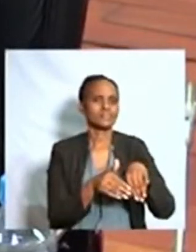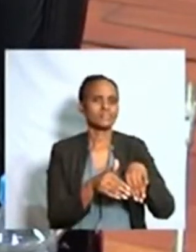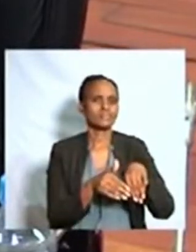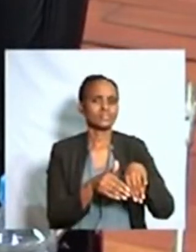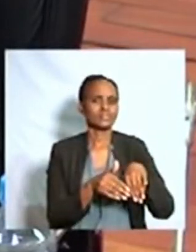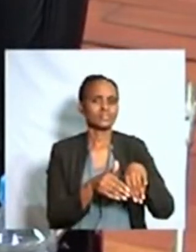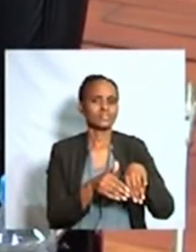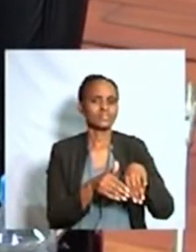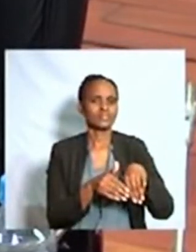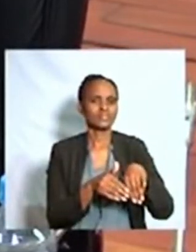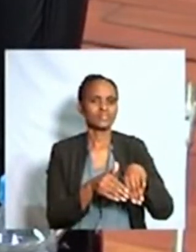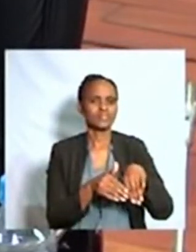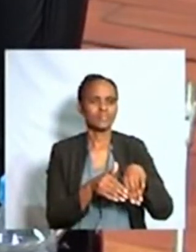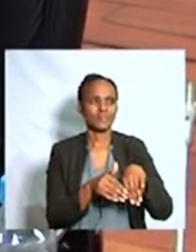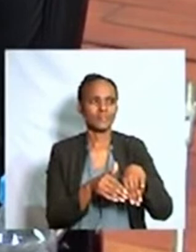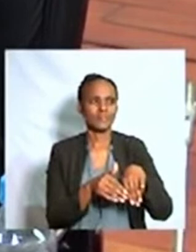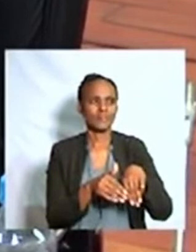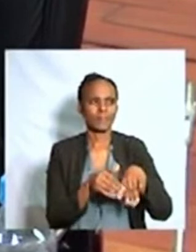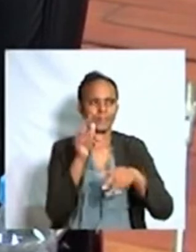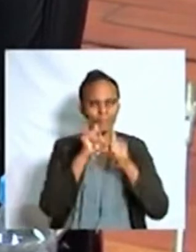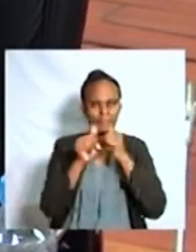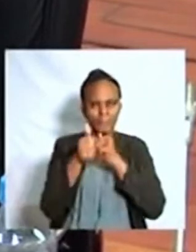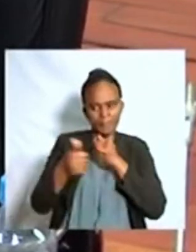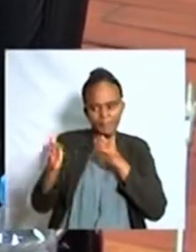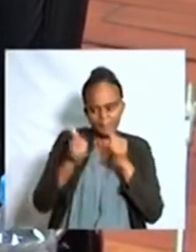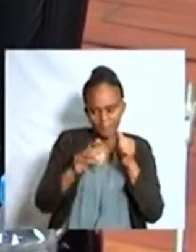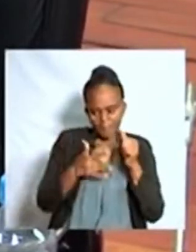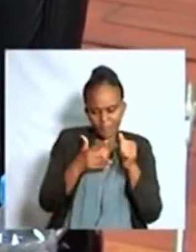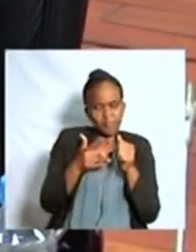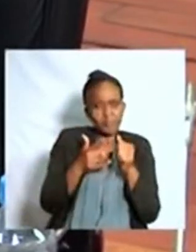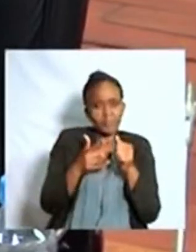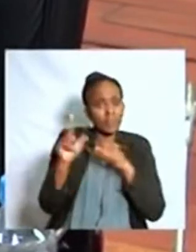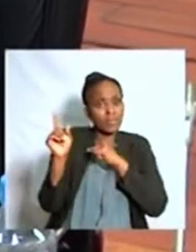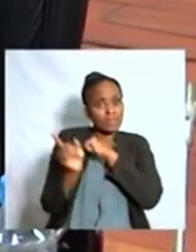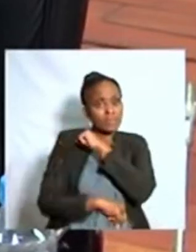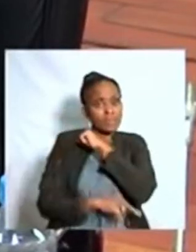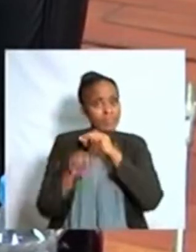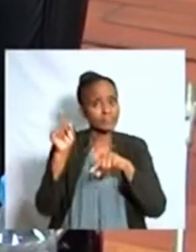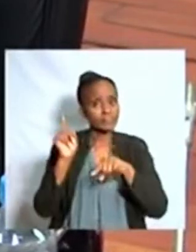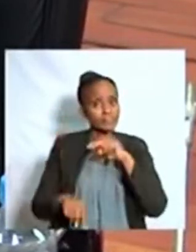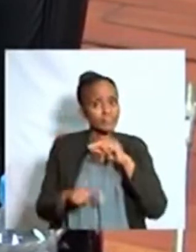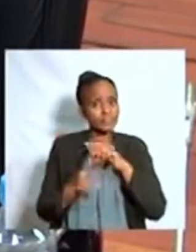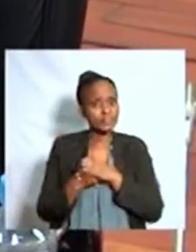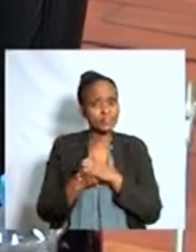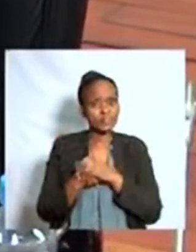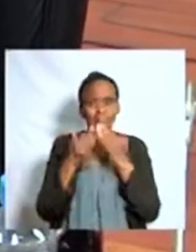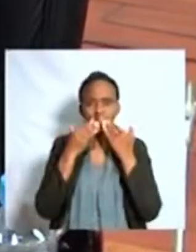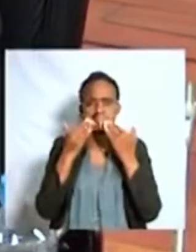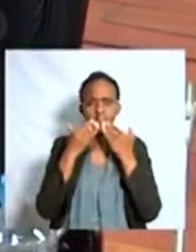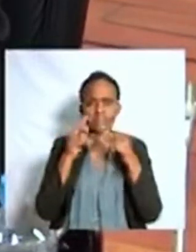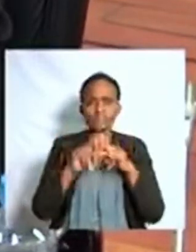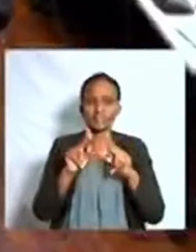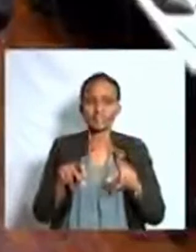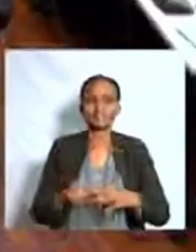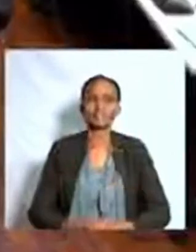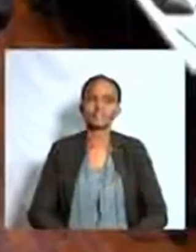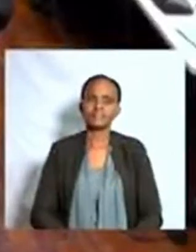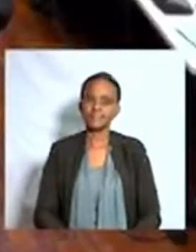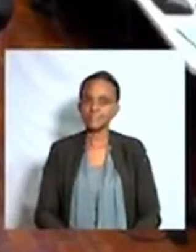because they feel nothing can be done? Okay. Thank you, Chair. Thank